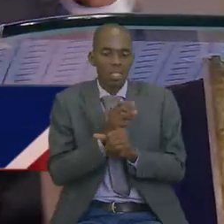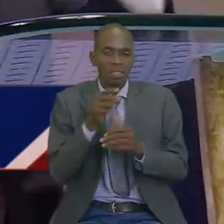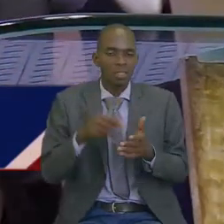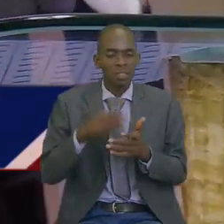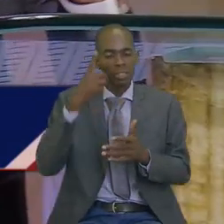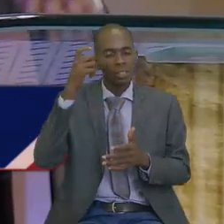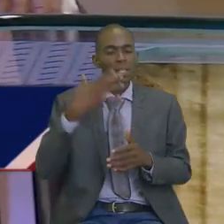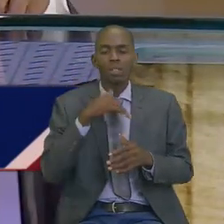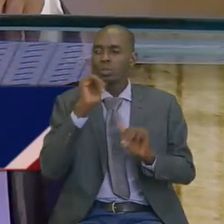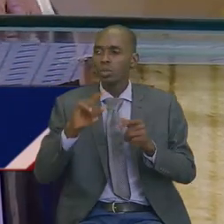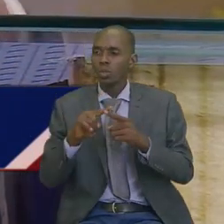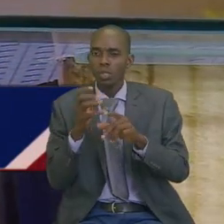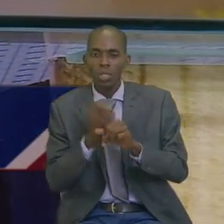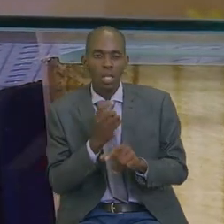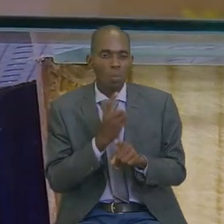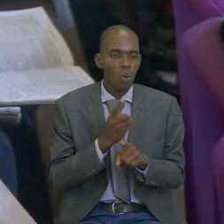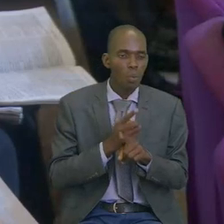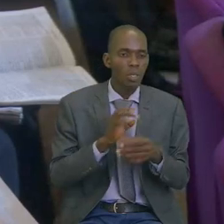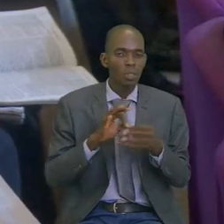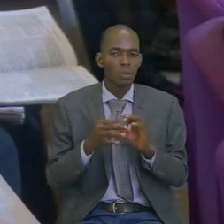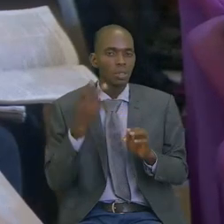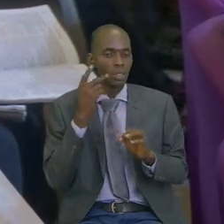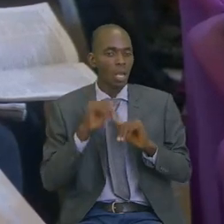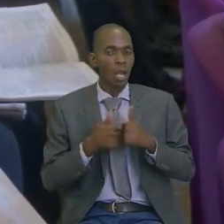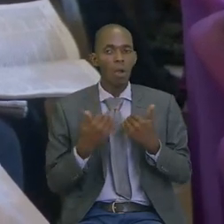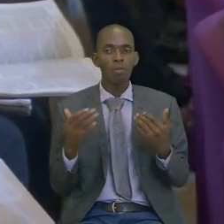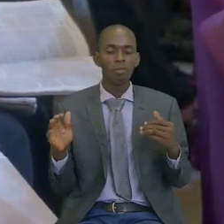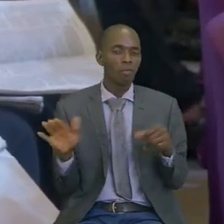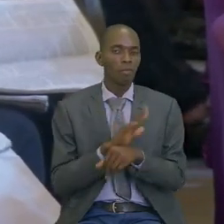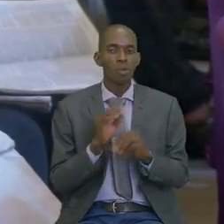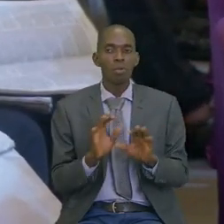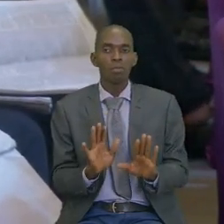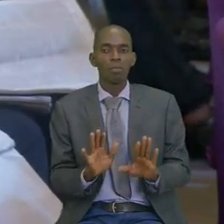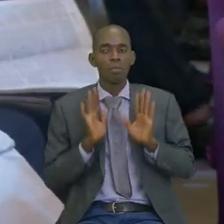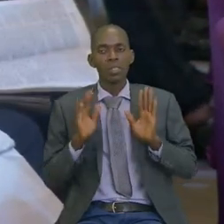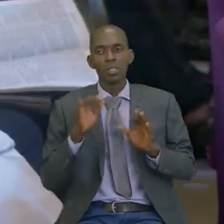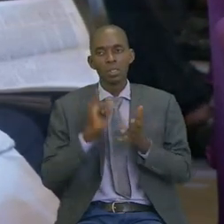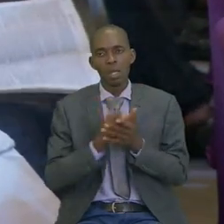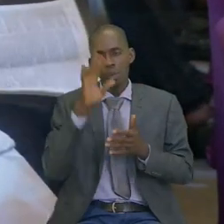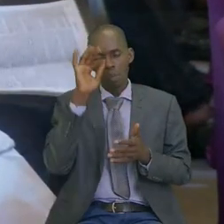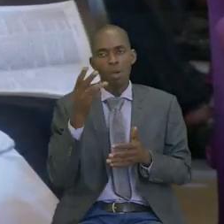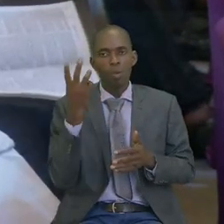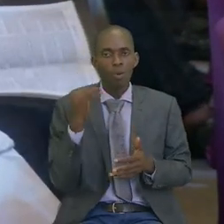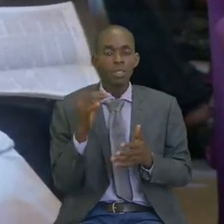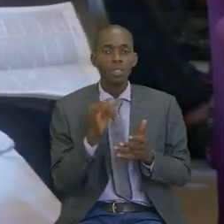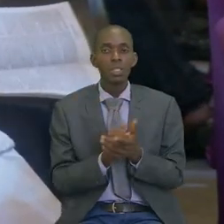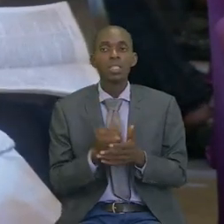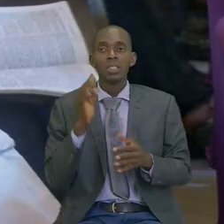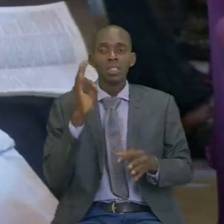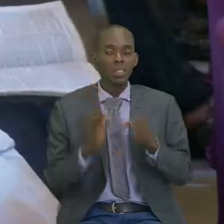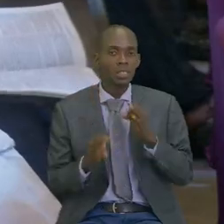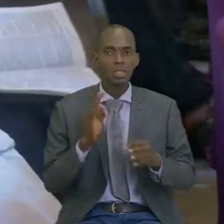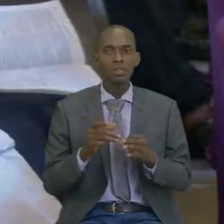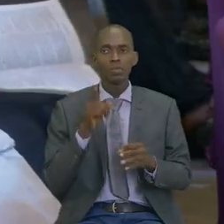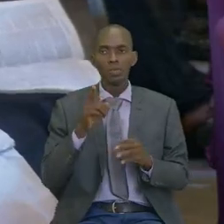get the interpretation. You'll see how fearful he was, that if you're able to give me the interpretation, I'll promote you.